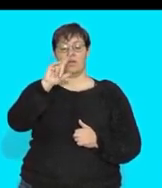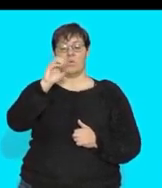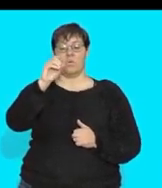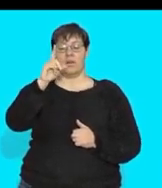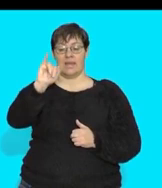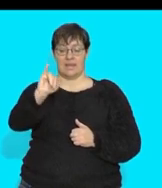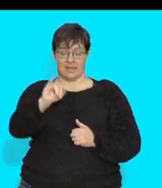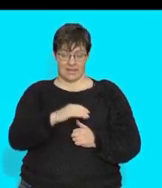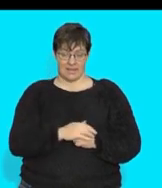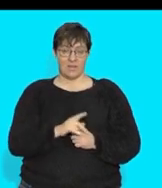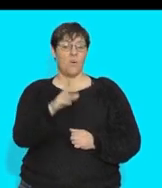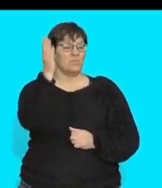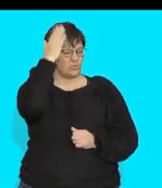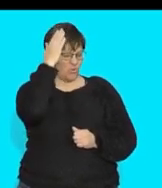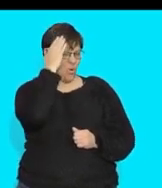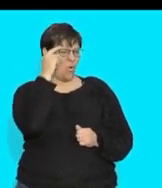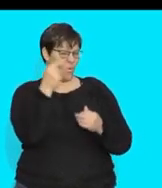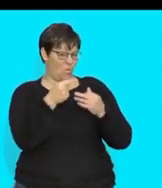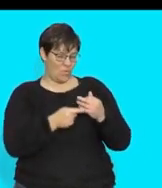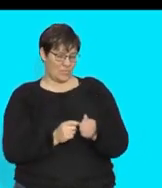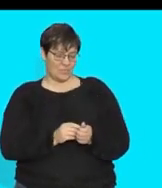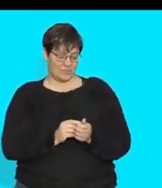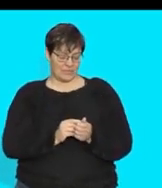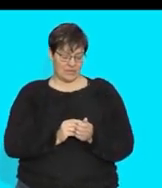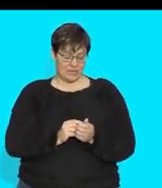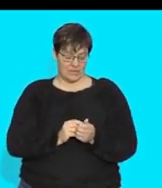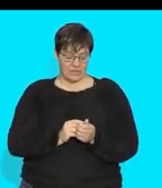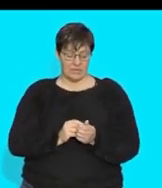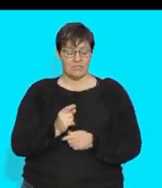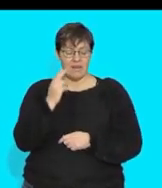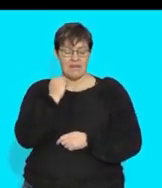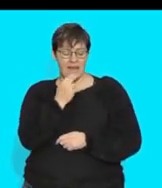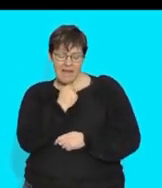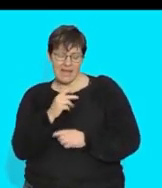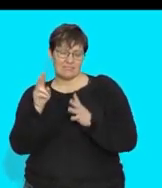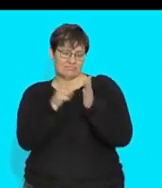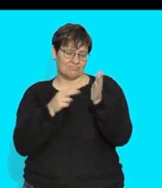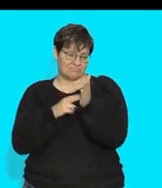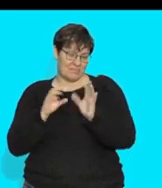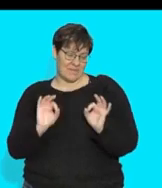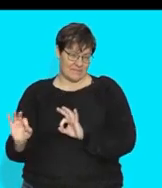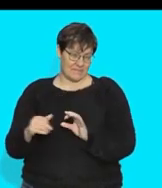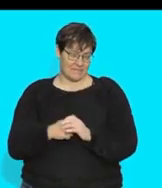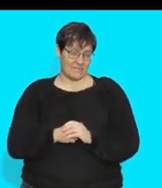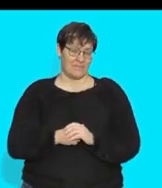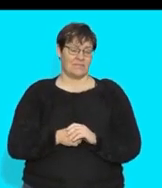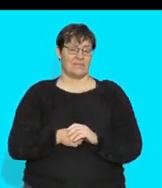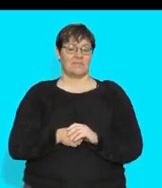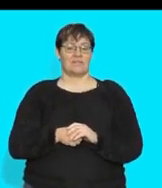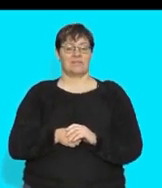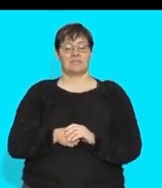so you need to be able to spell them. So that's nice 3 marks, just the structure on the